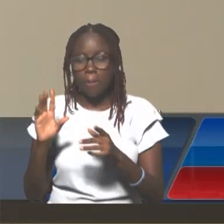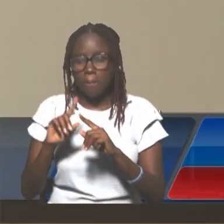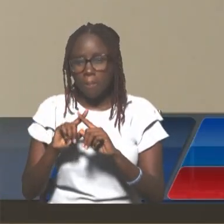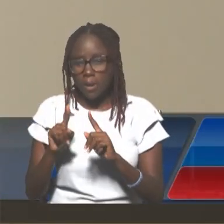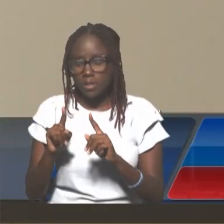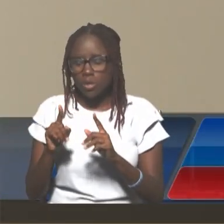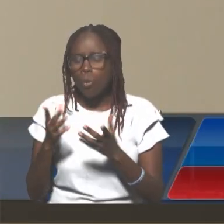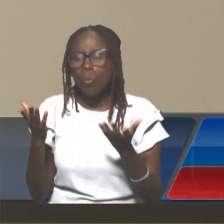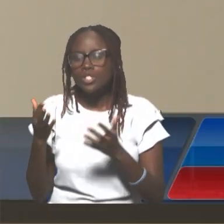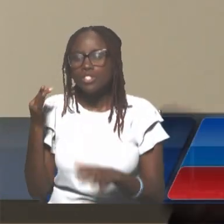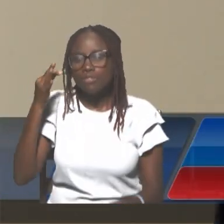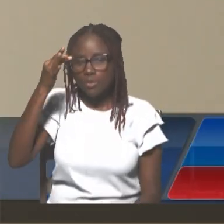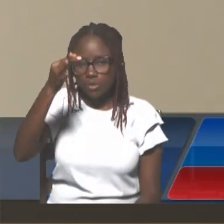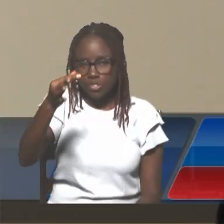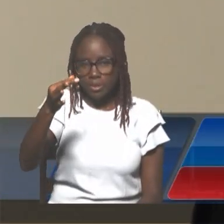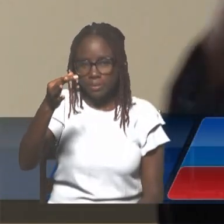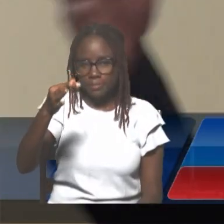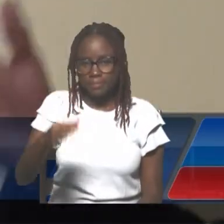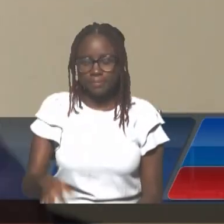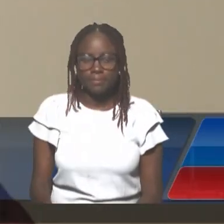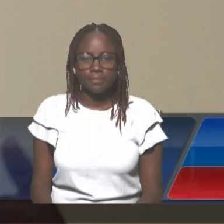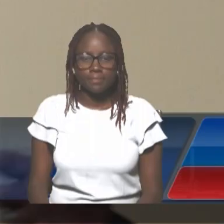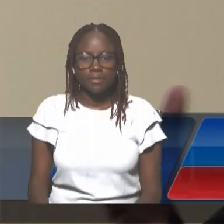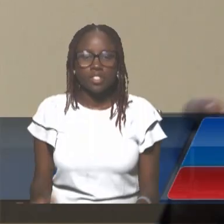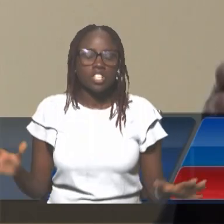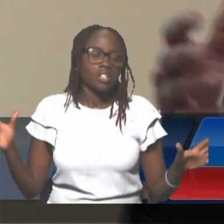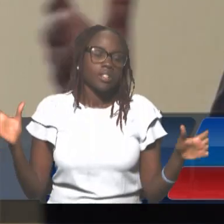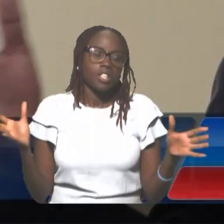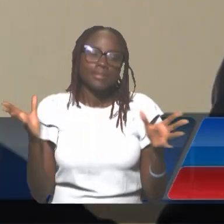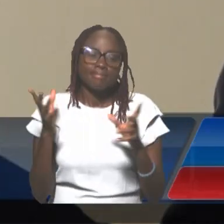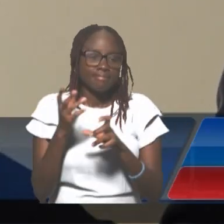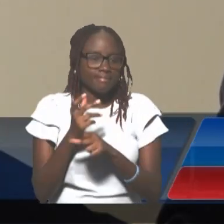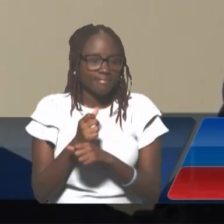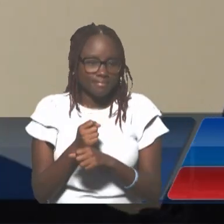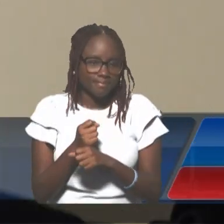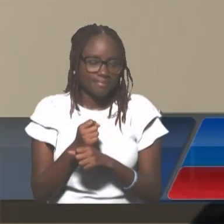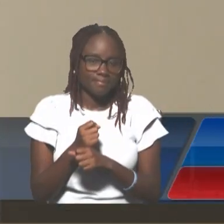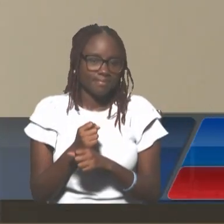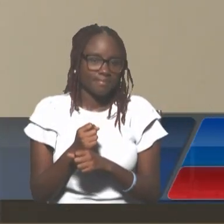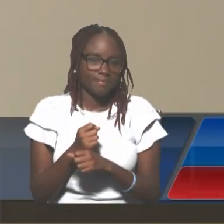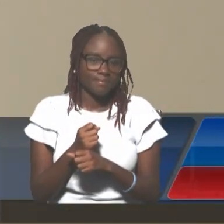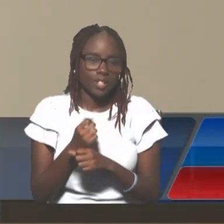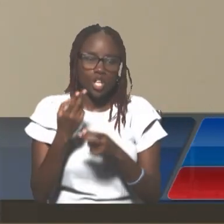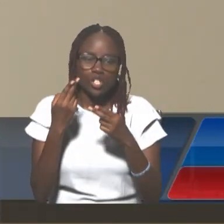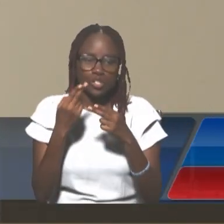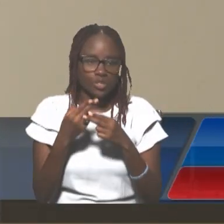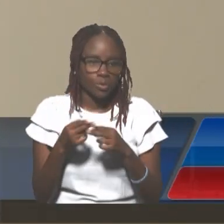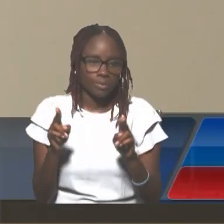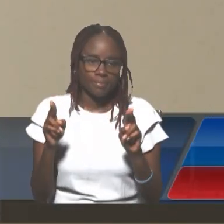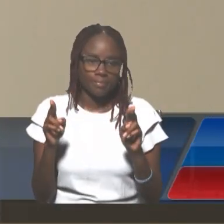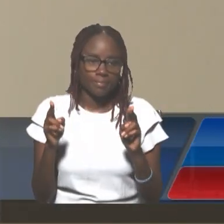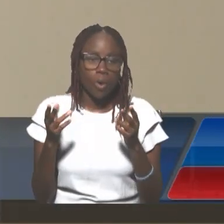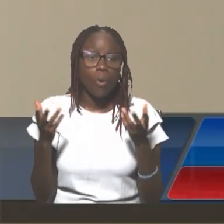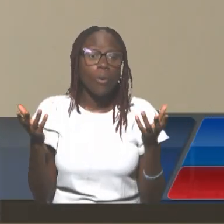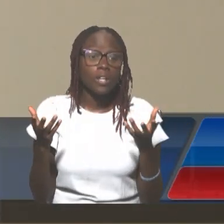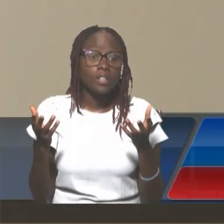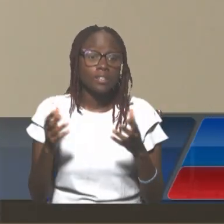way forward simply may be summarized in two simple formats. One,